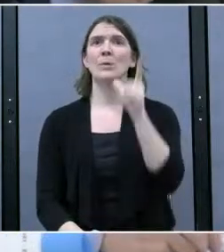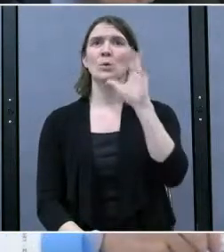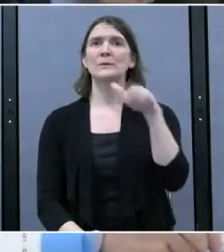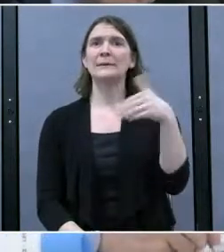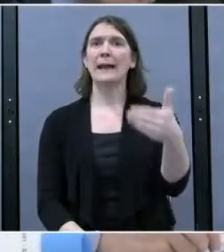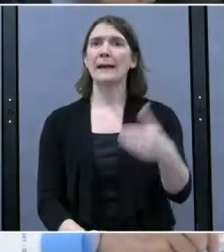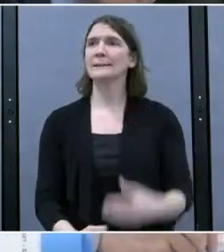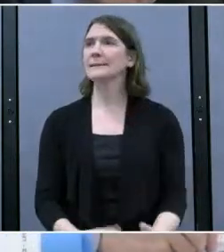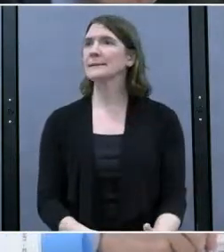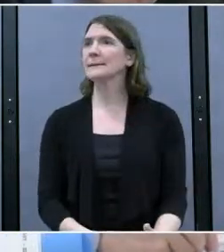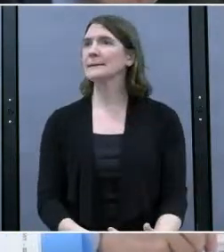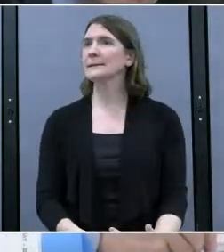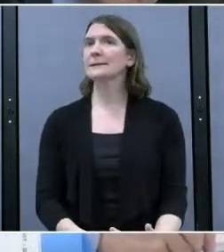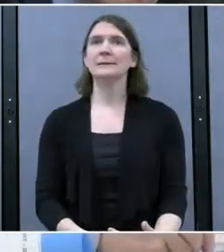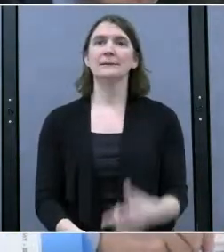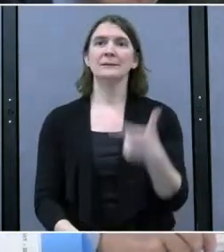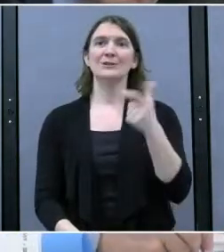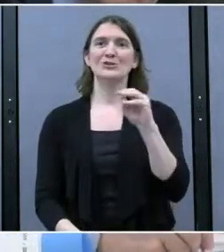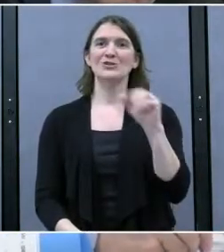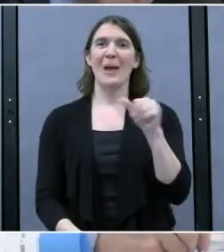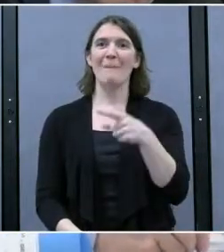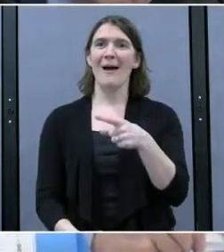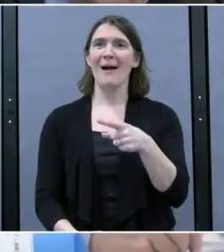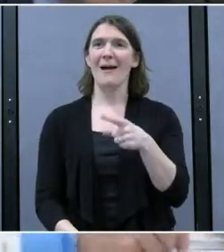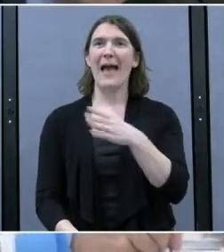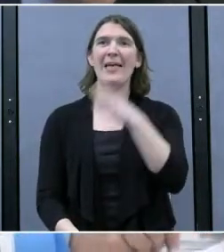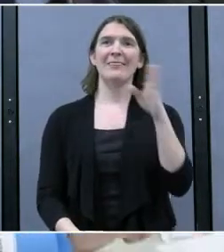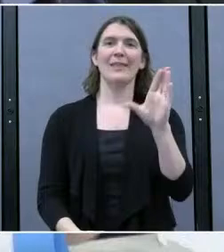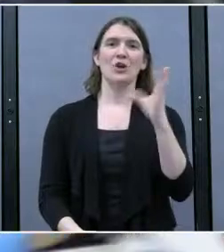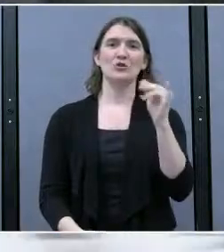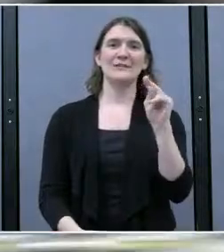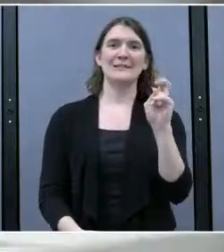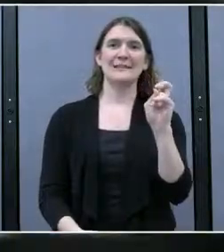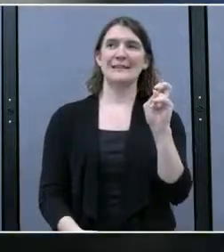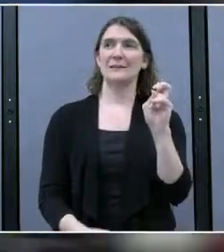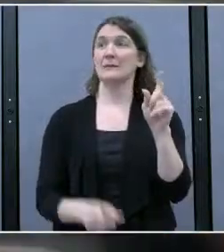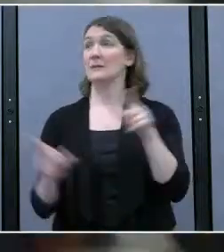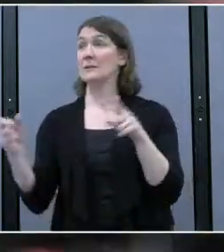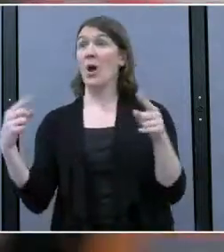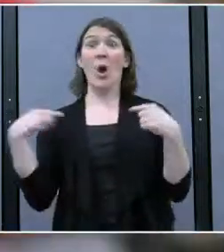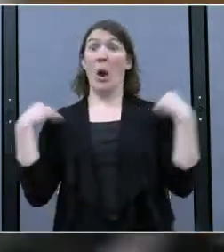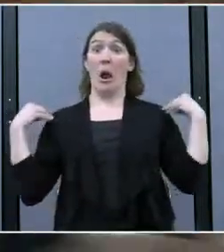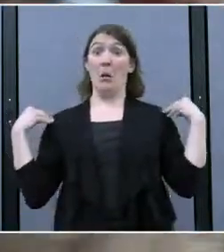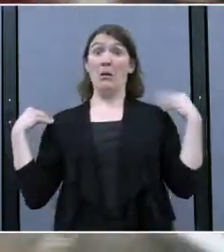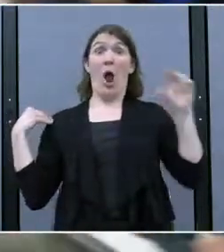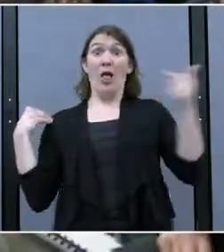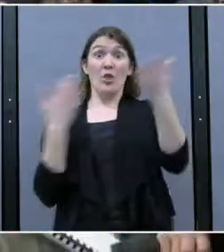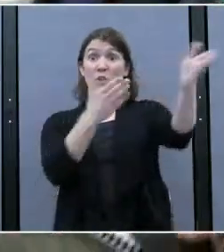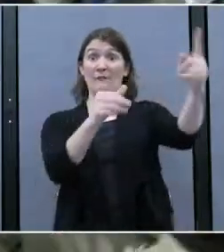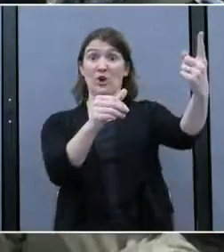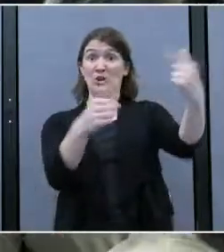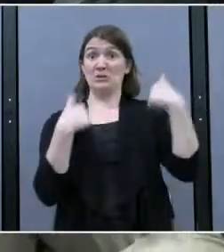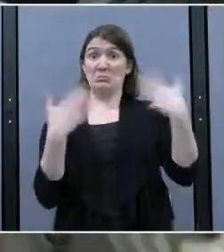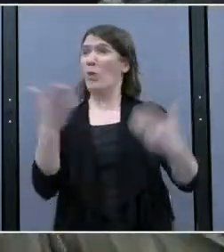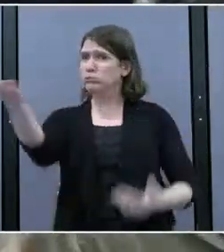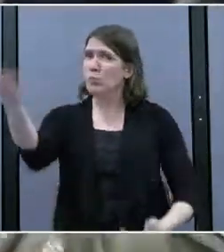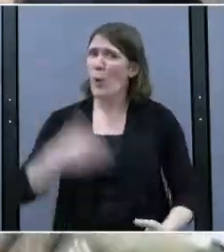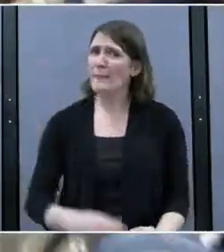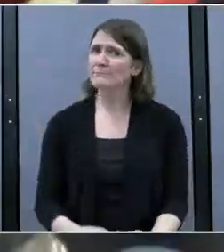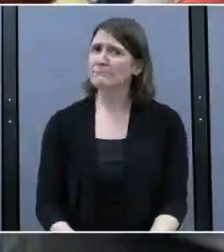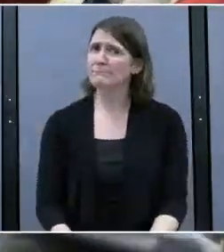next? Gemma, and then Christine. I mean, if there was nobody else. No, you're good.